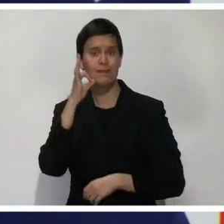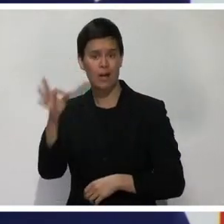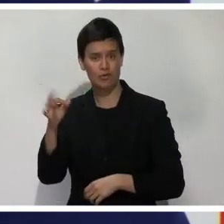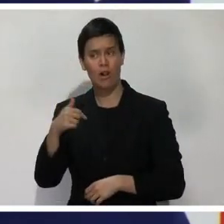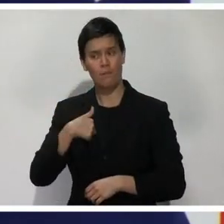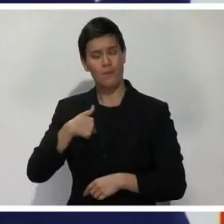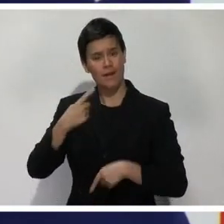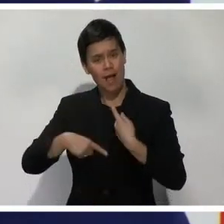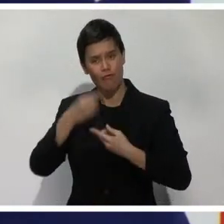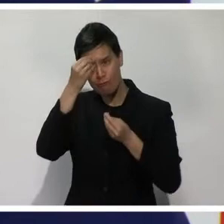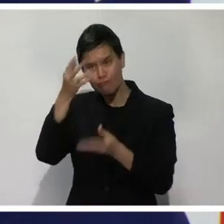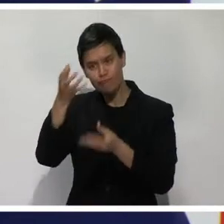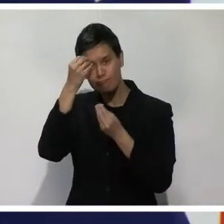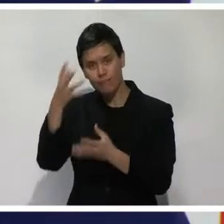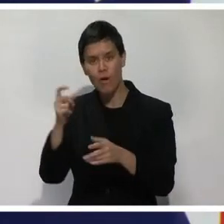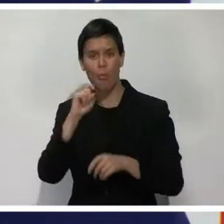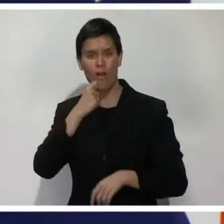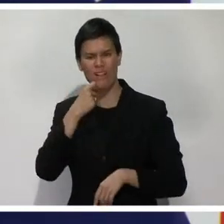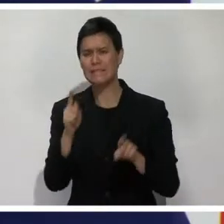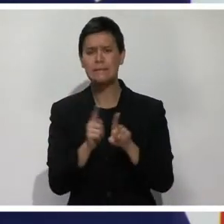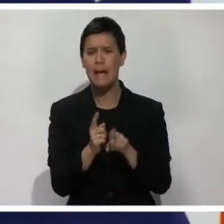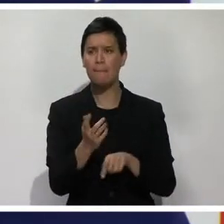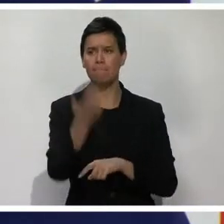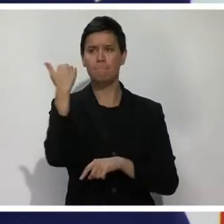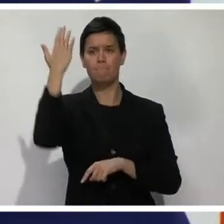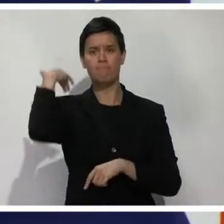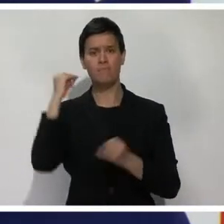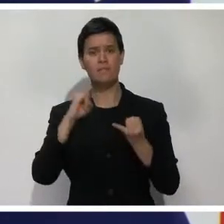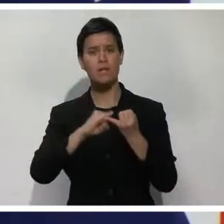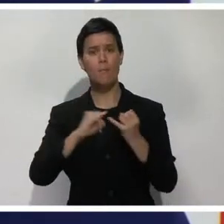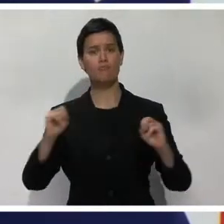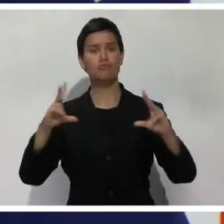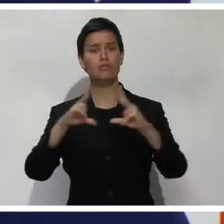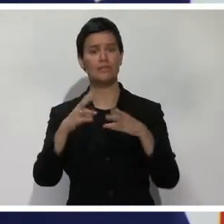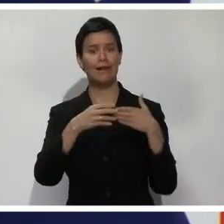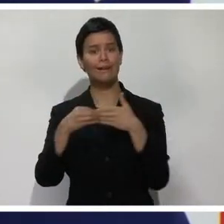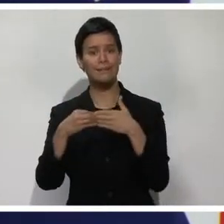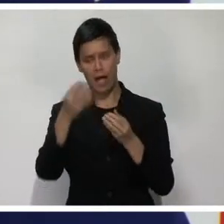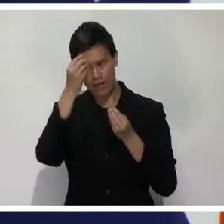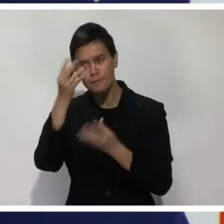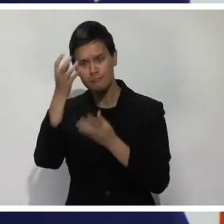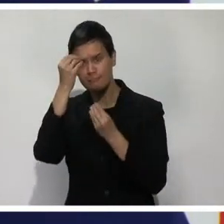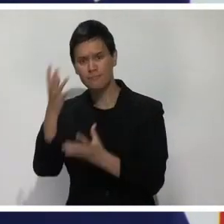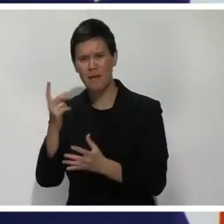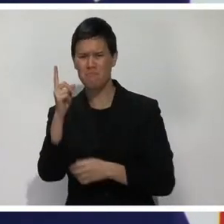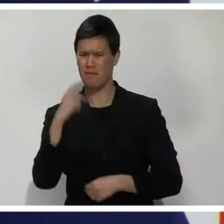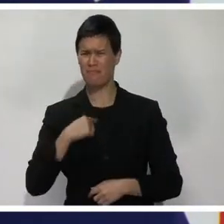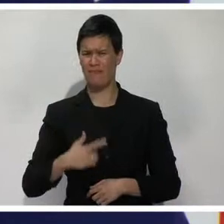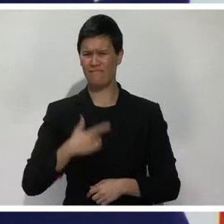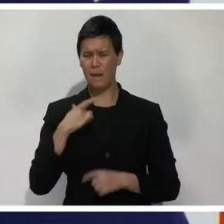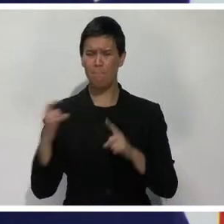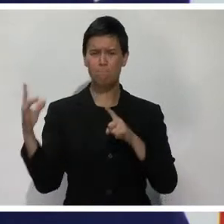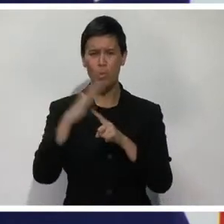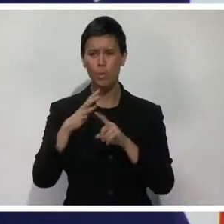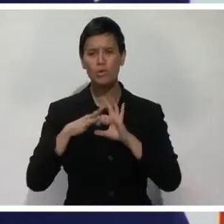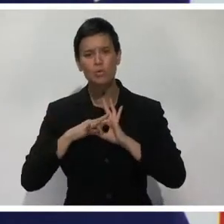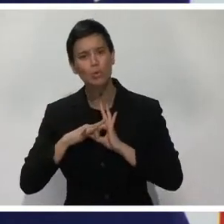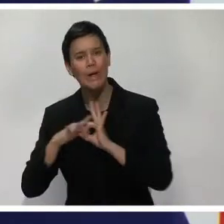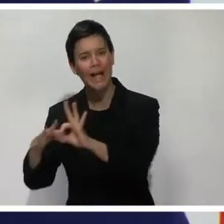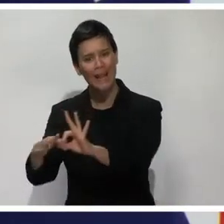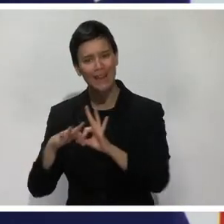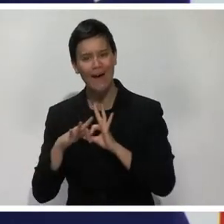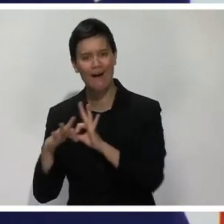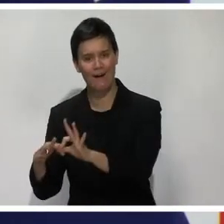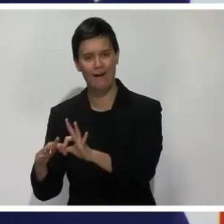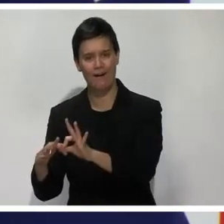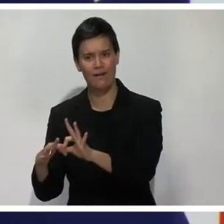role. All I would ask in return is that we continue to see at least some unity in our response here. There should not be